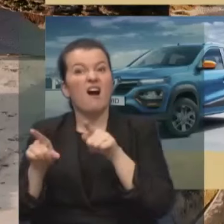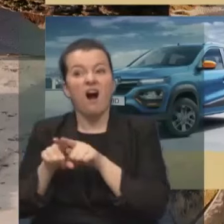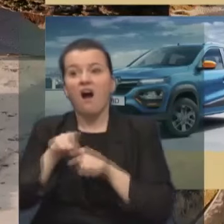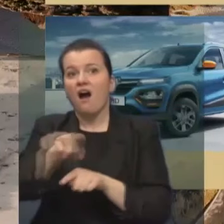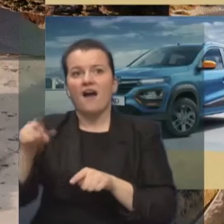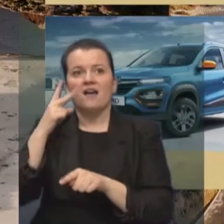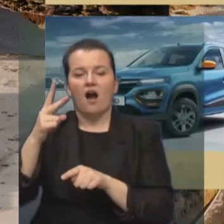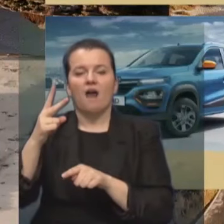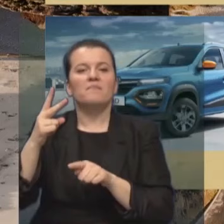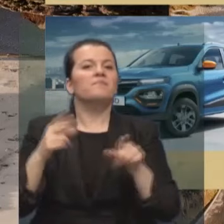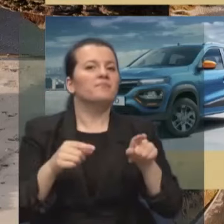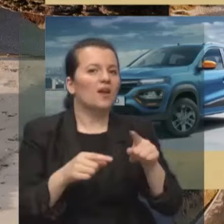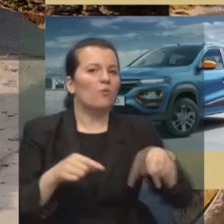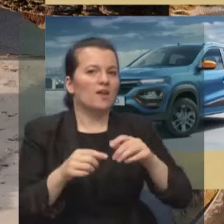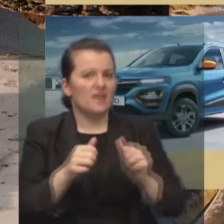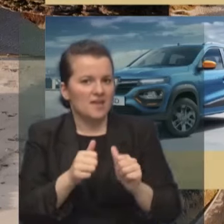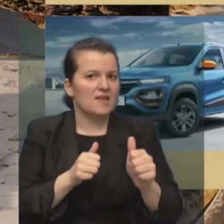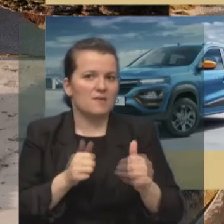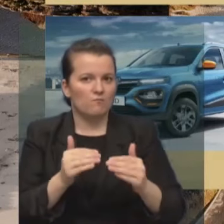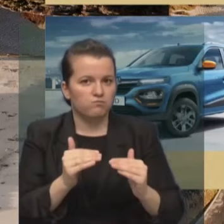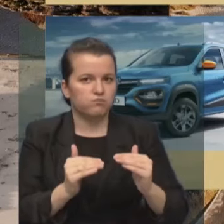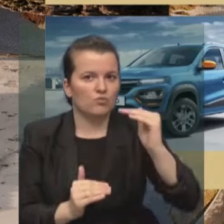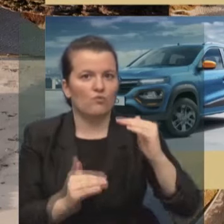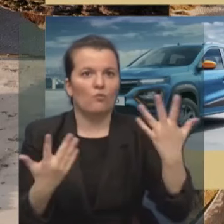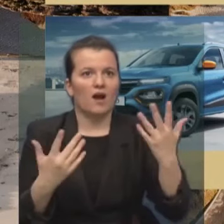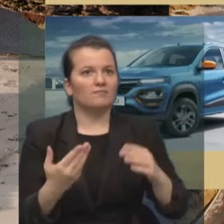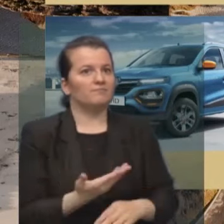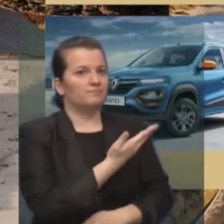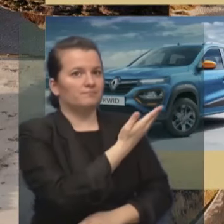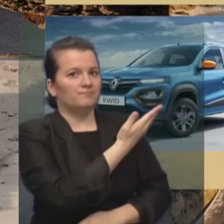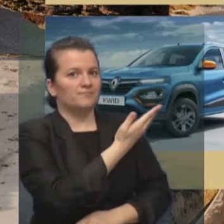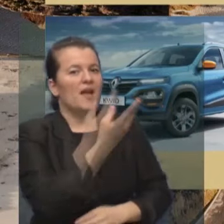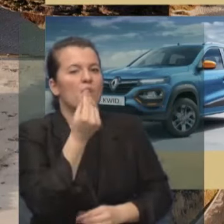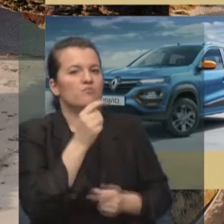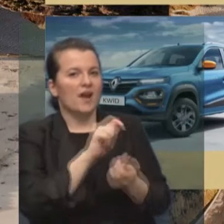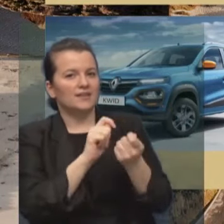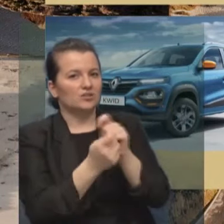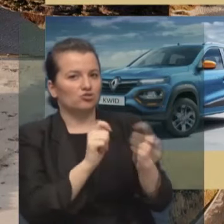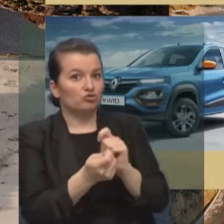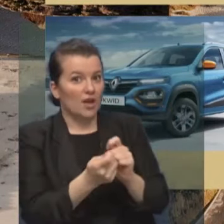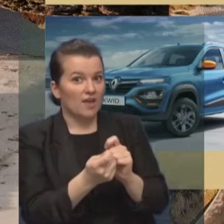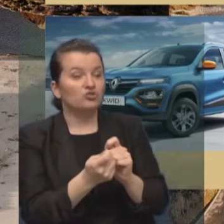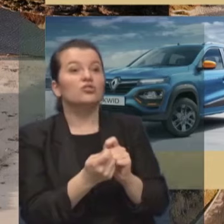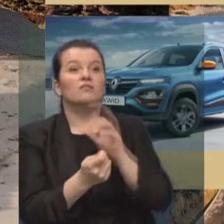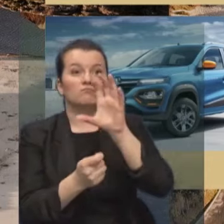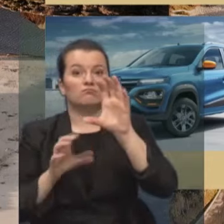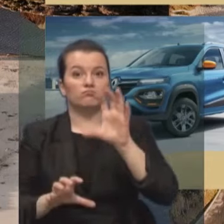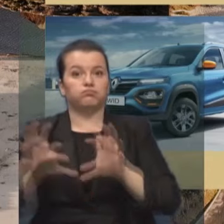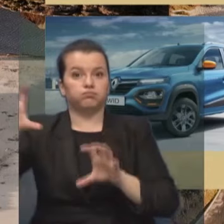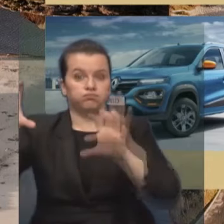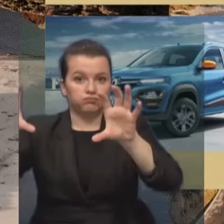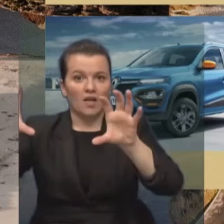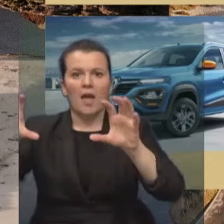by adjusting its price policy, repricing its cars up 4 points compared to the market. In